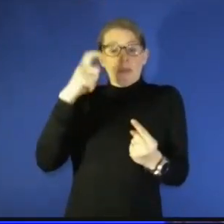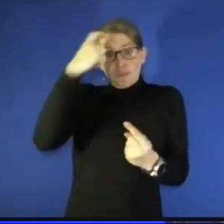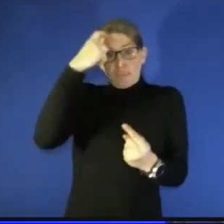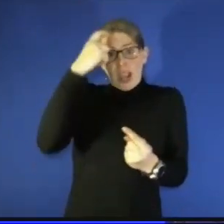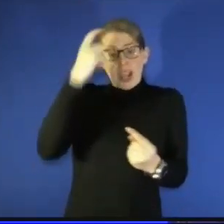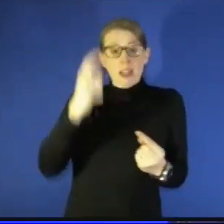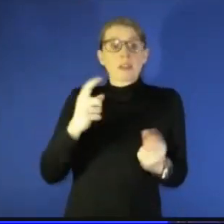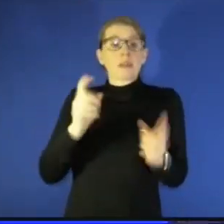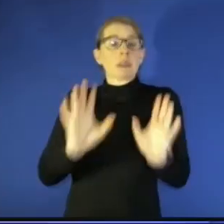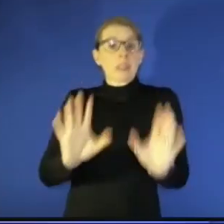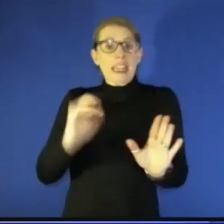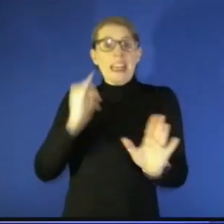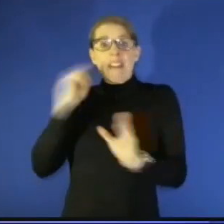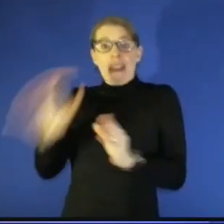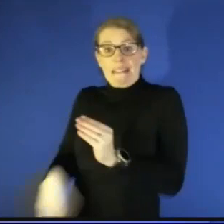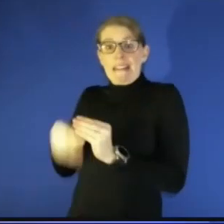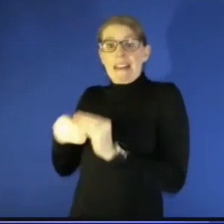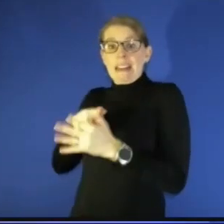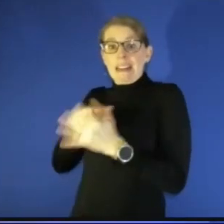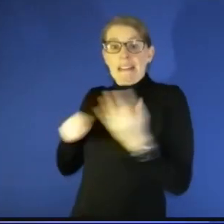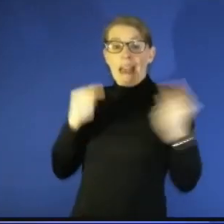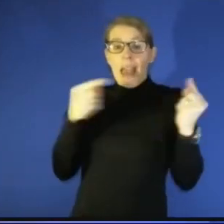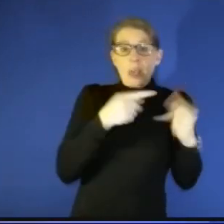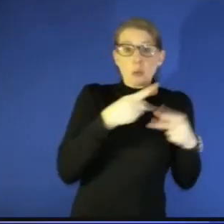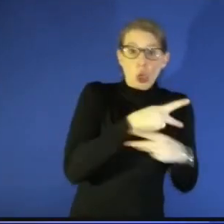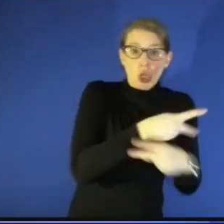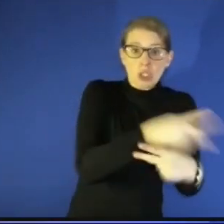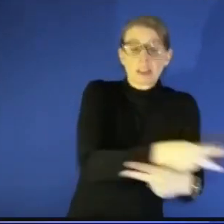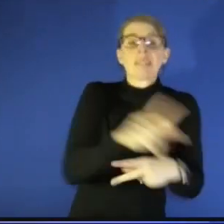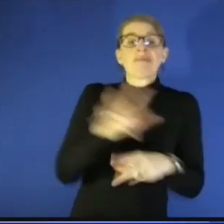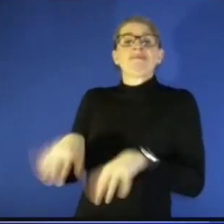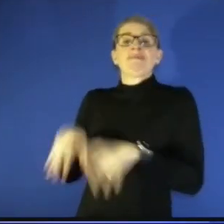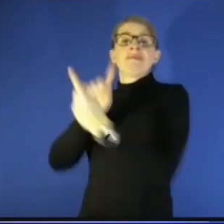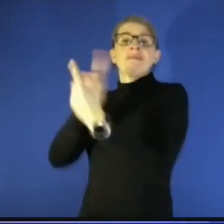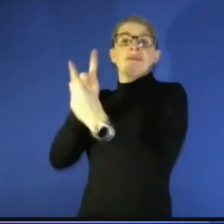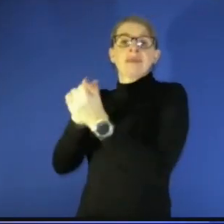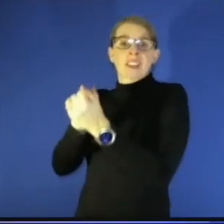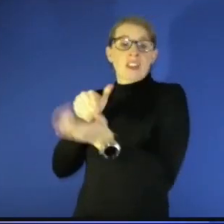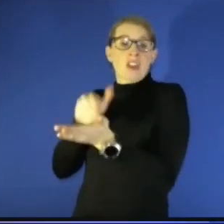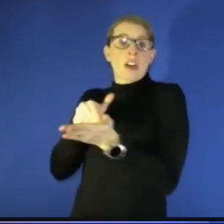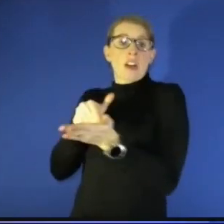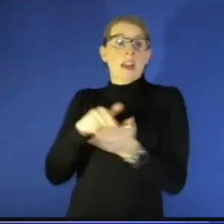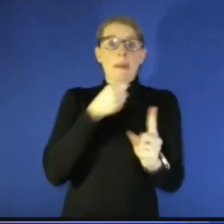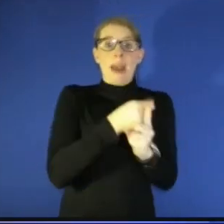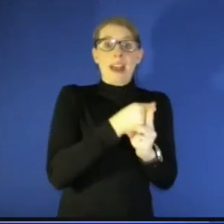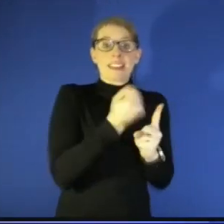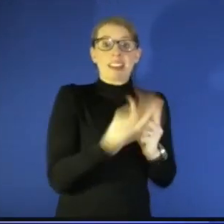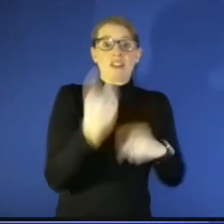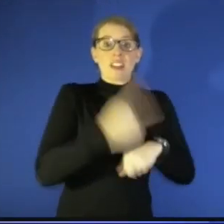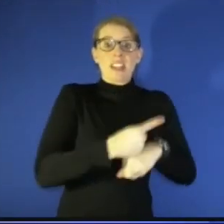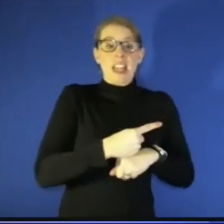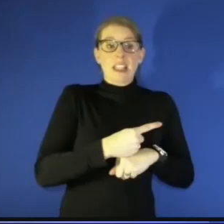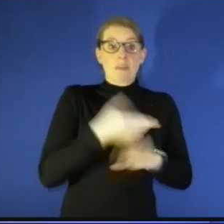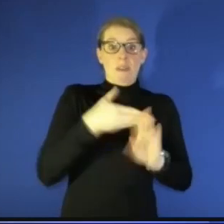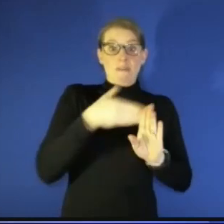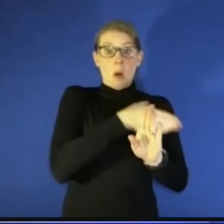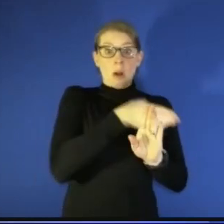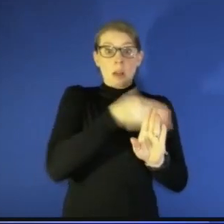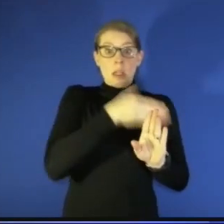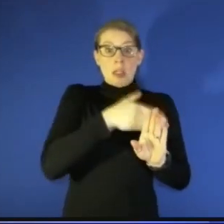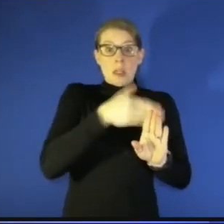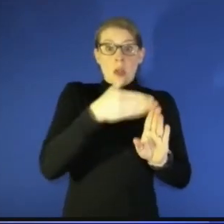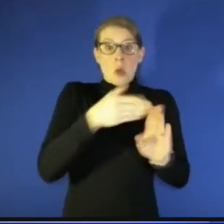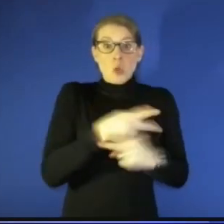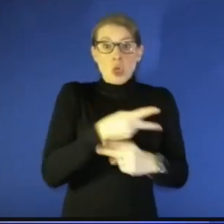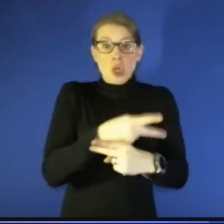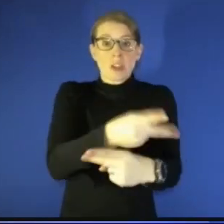should get screened. And a headache that's getting worse. So you're saying this is an impact that could happen several days before and just continue over time to get worse, or do you think you would